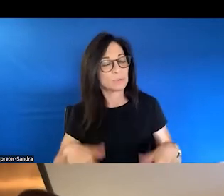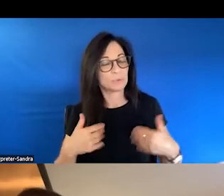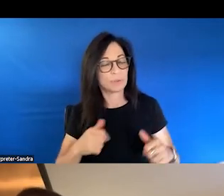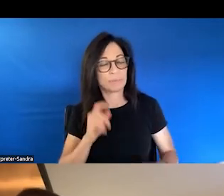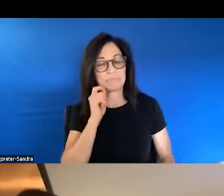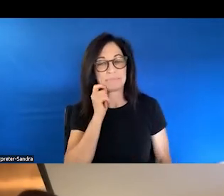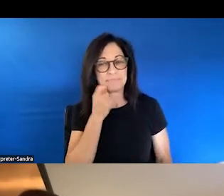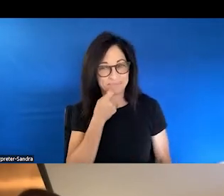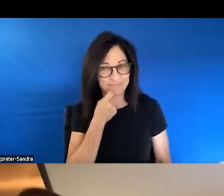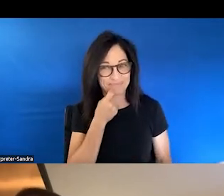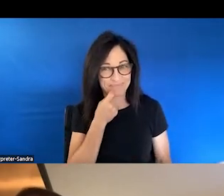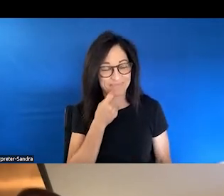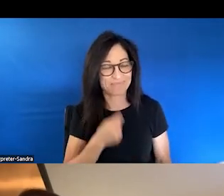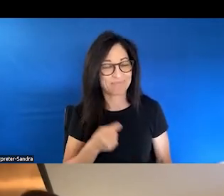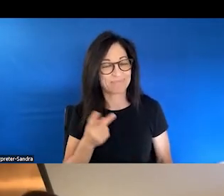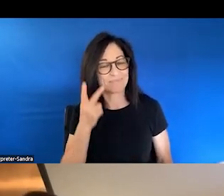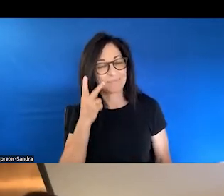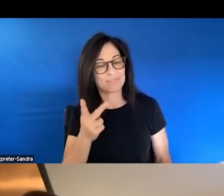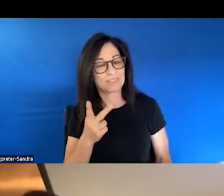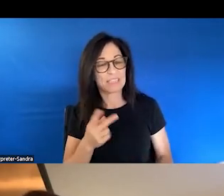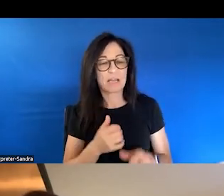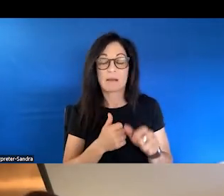to see follow-up